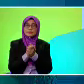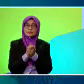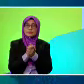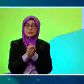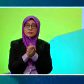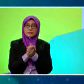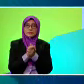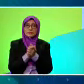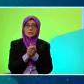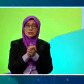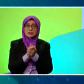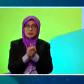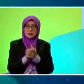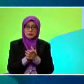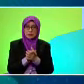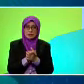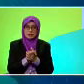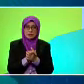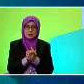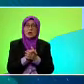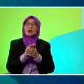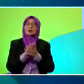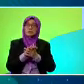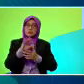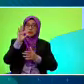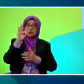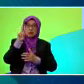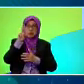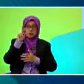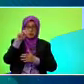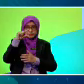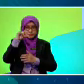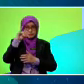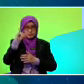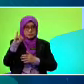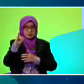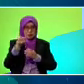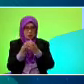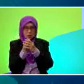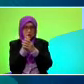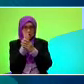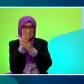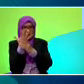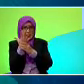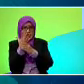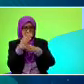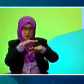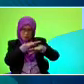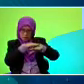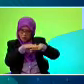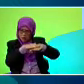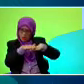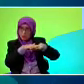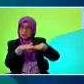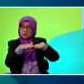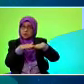Fungi can grow on leaves of plants that can disrupt their photosynthesis. Oh,